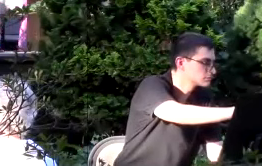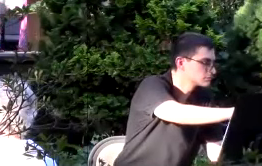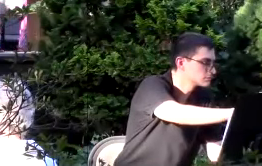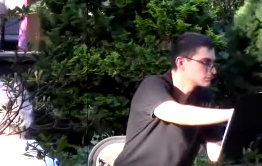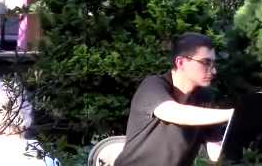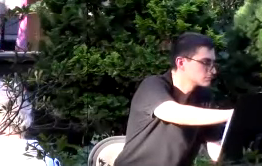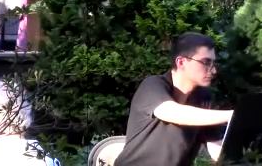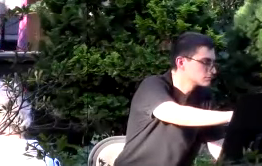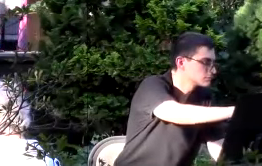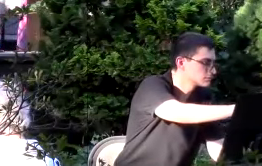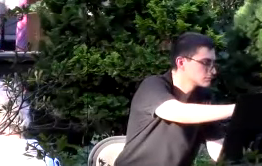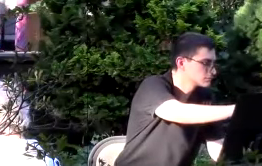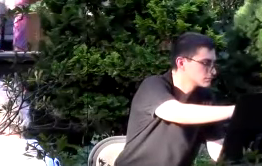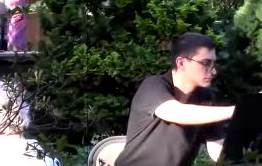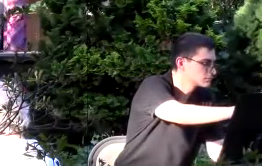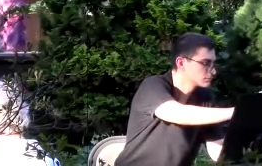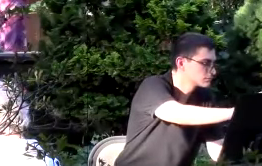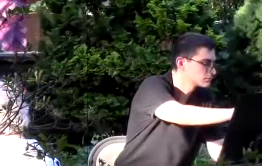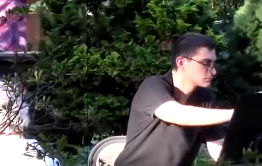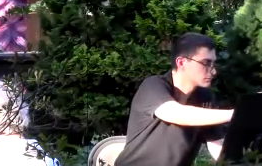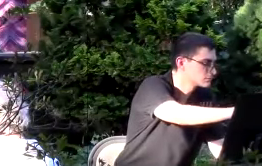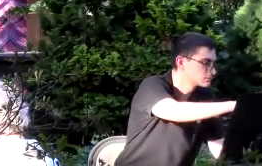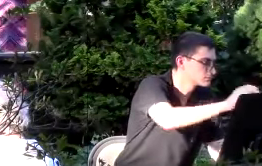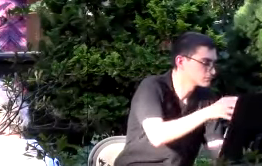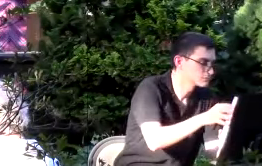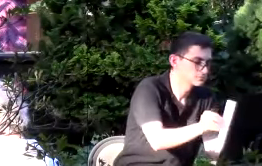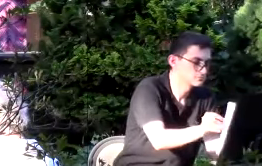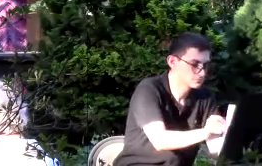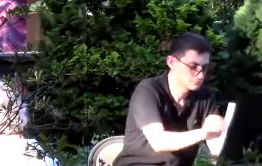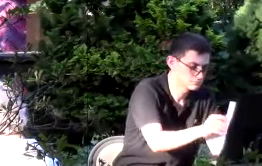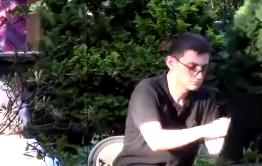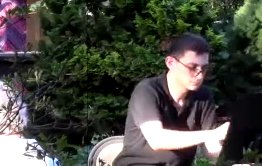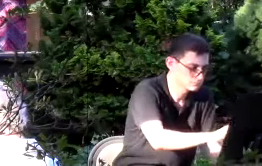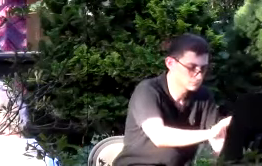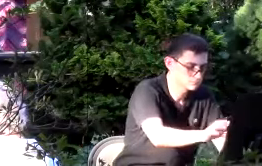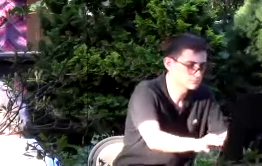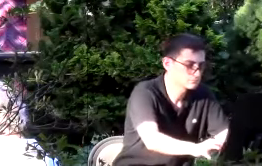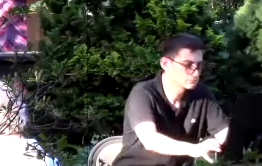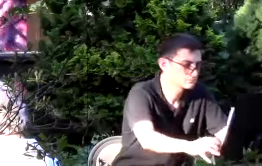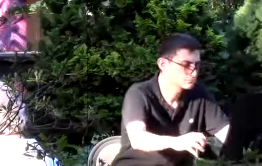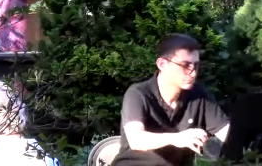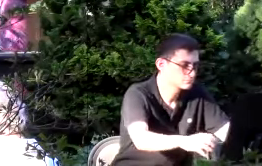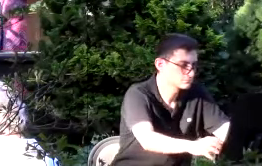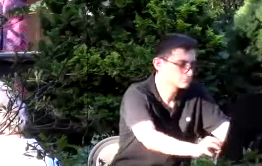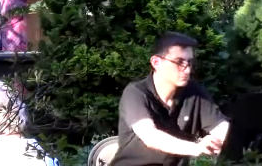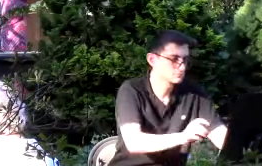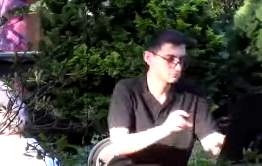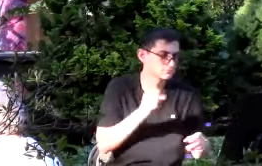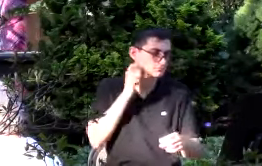negavela. Likrat Shabbat lechu v'necha, ki